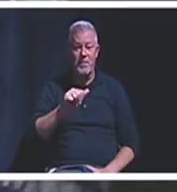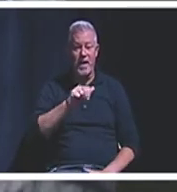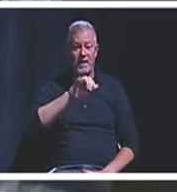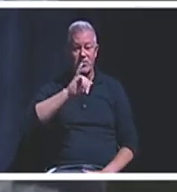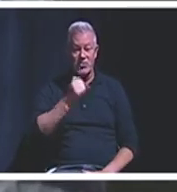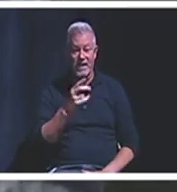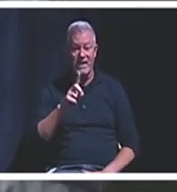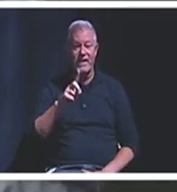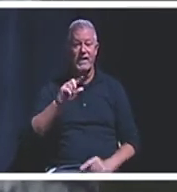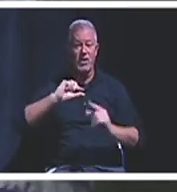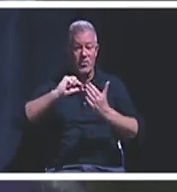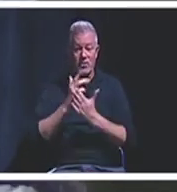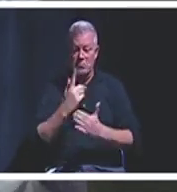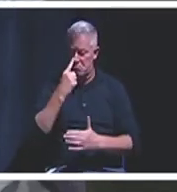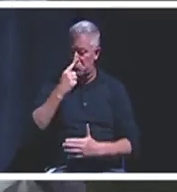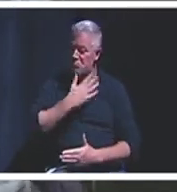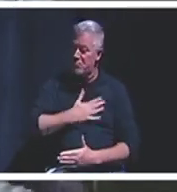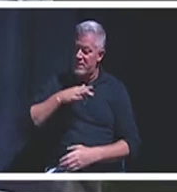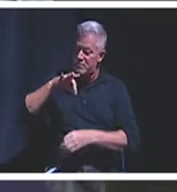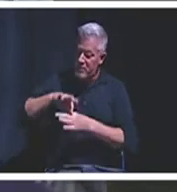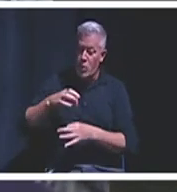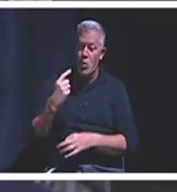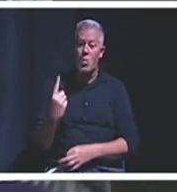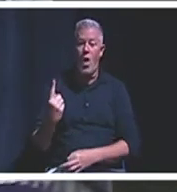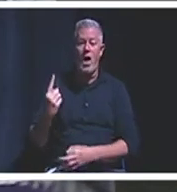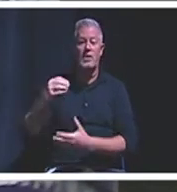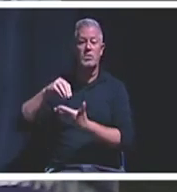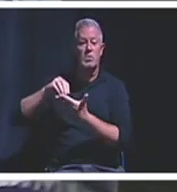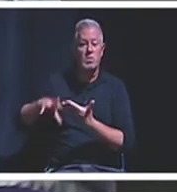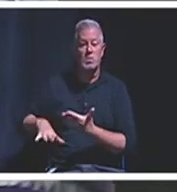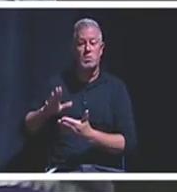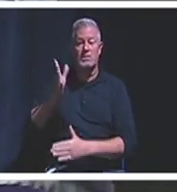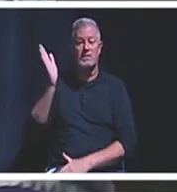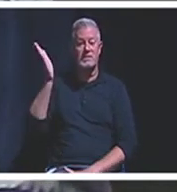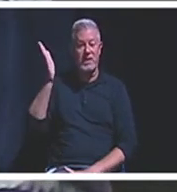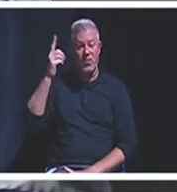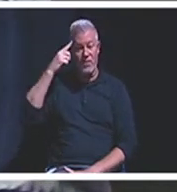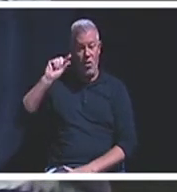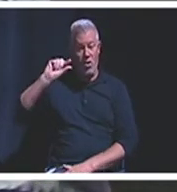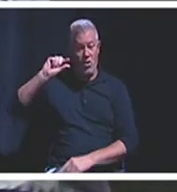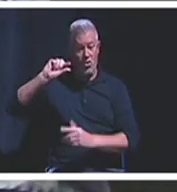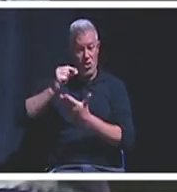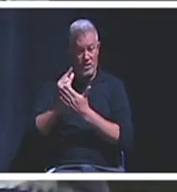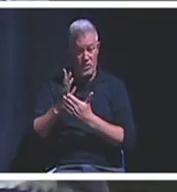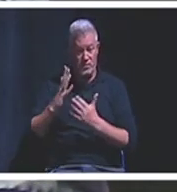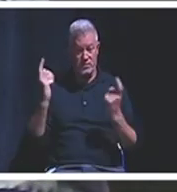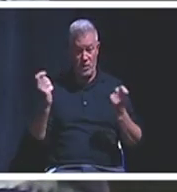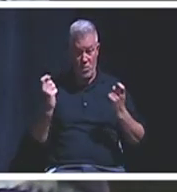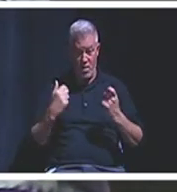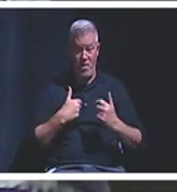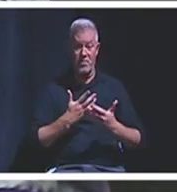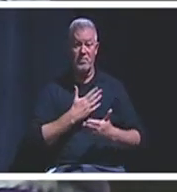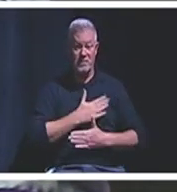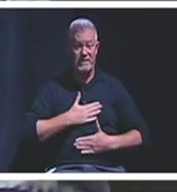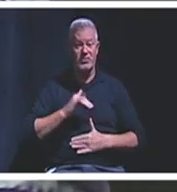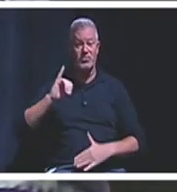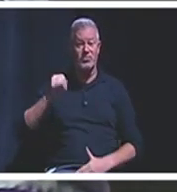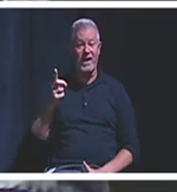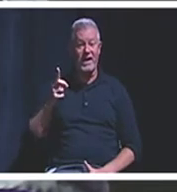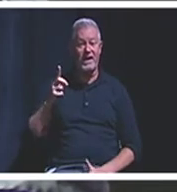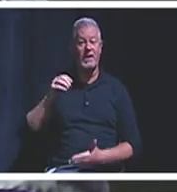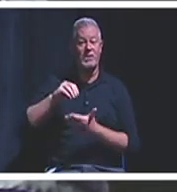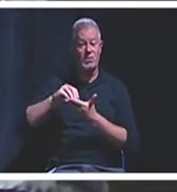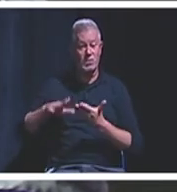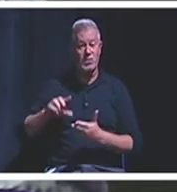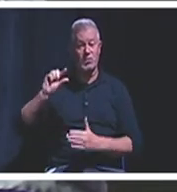graduates to each elect a student speaker for graduation. I am pleased at this time to present the JD student graduation